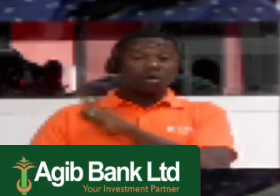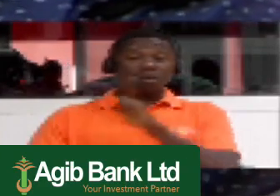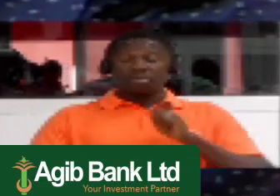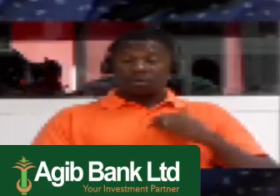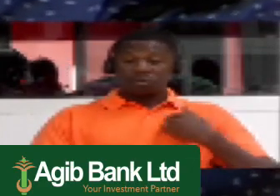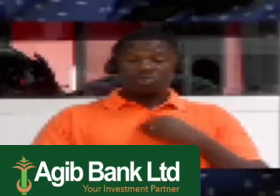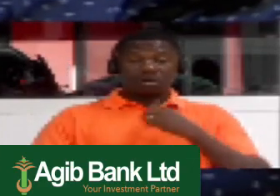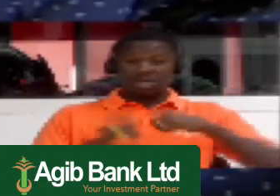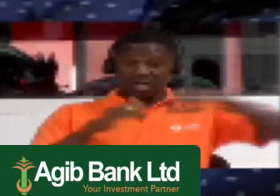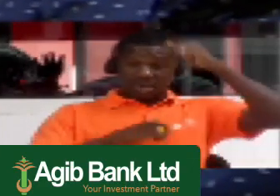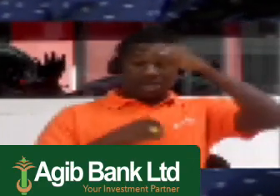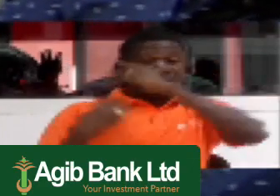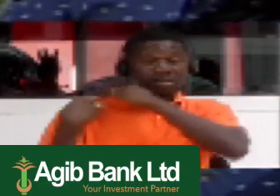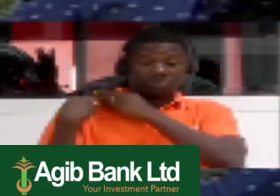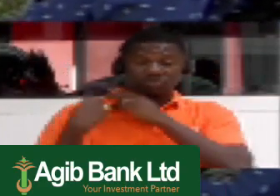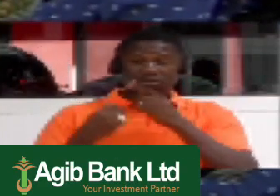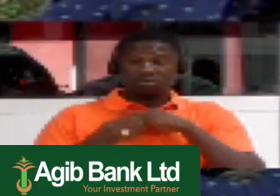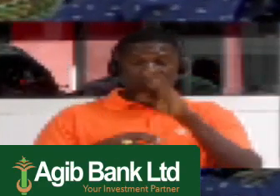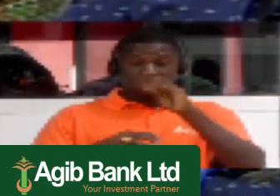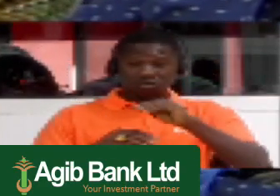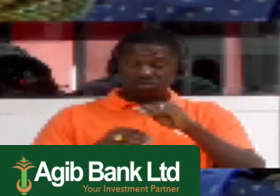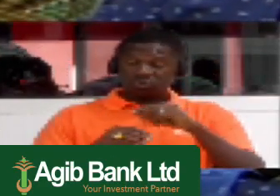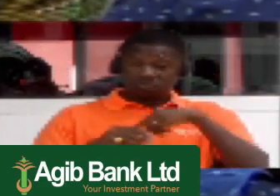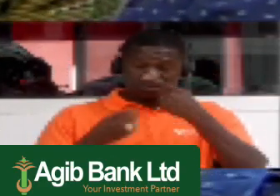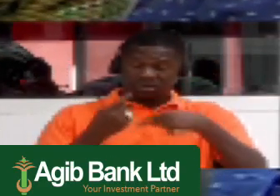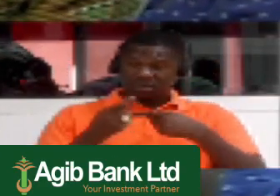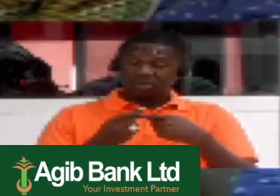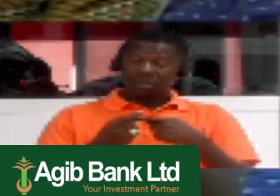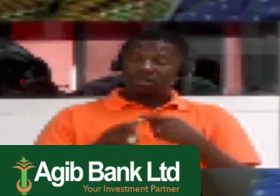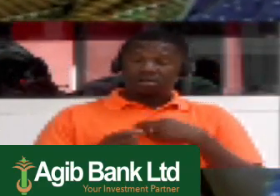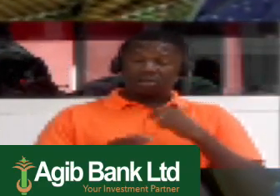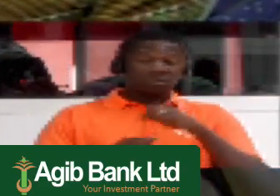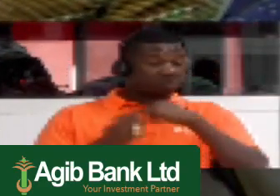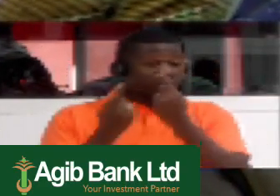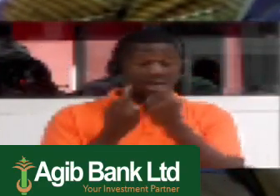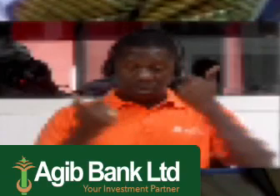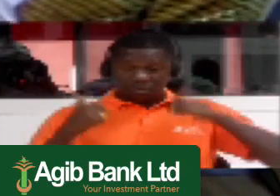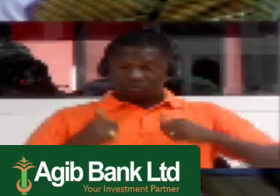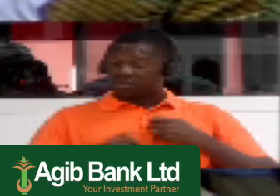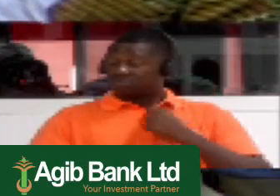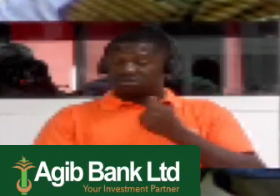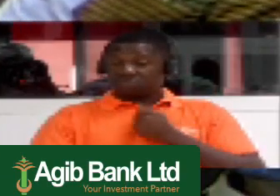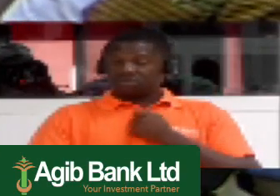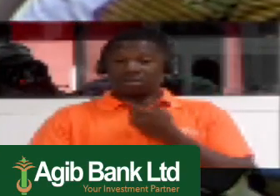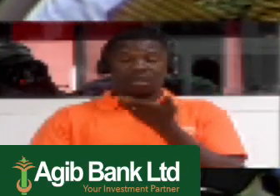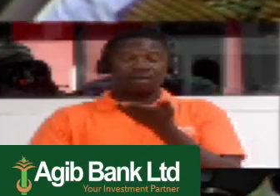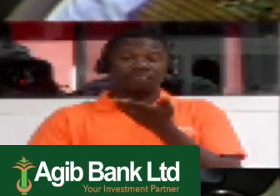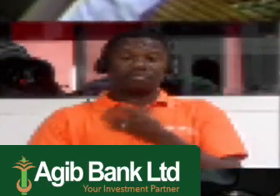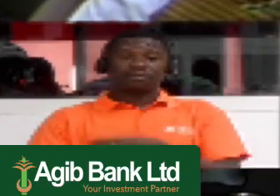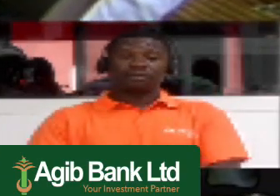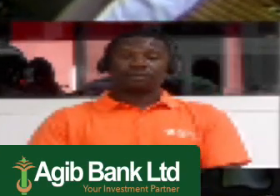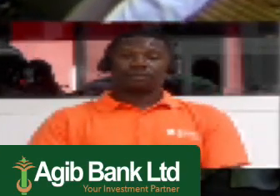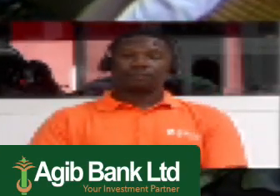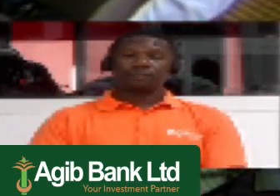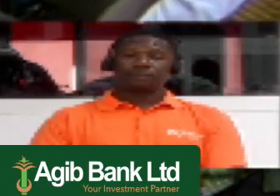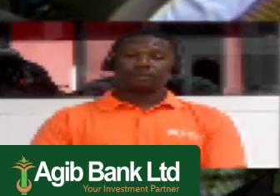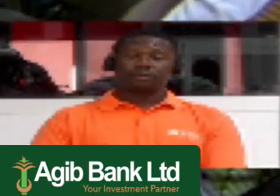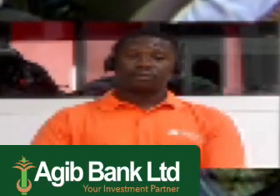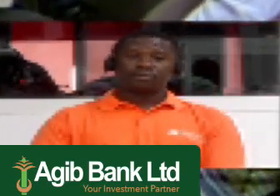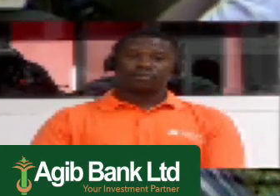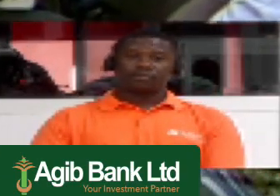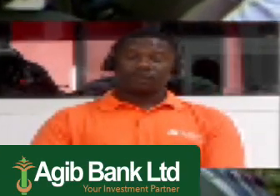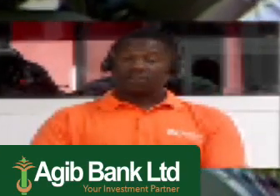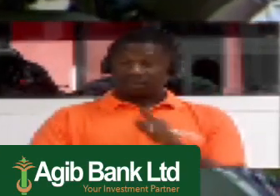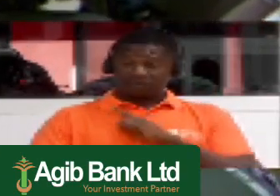were in position of doing something, ensuring that something happened, were themselves scared. Even amongst us,